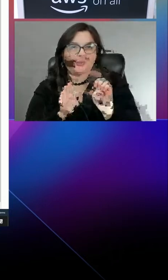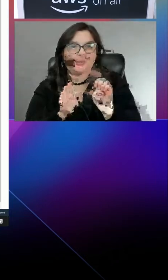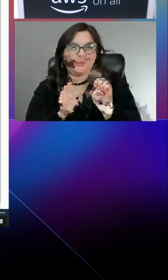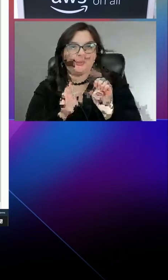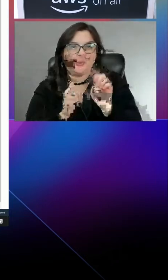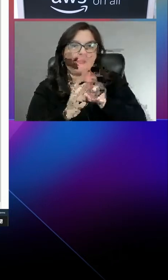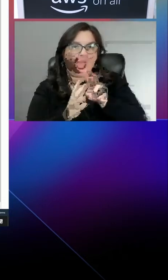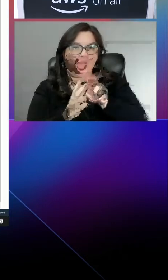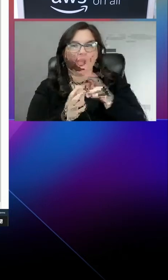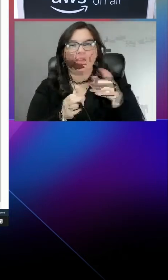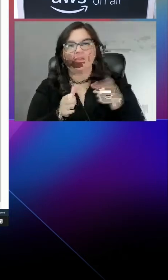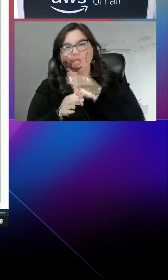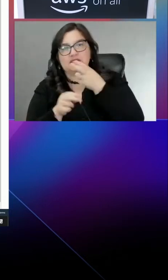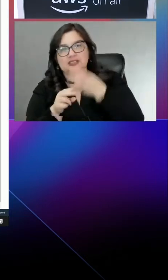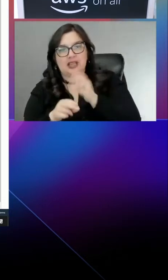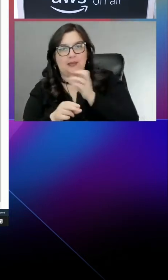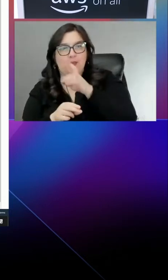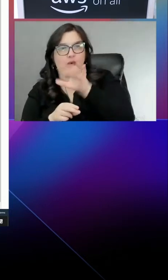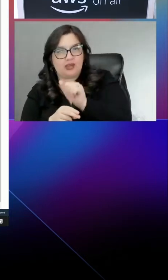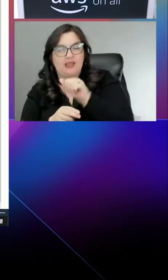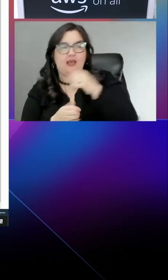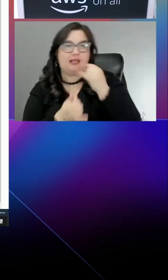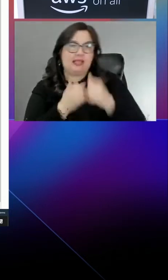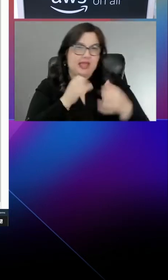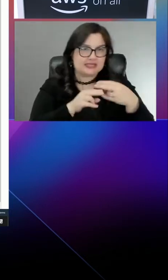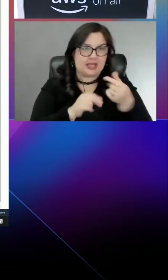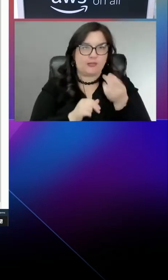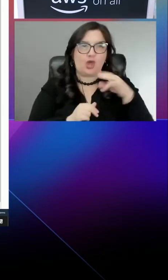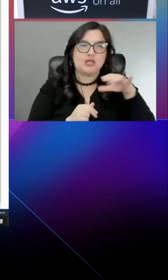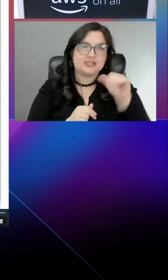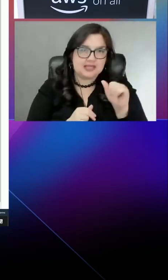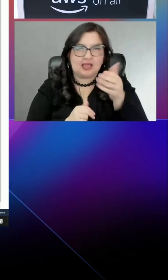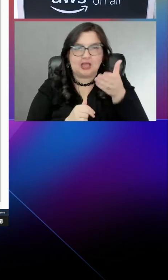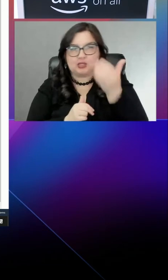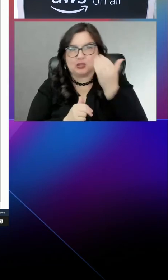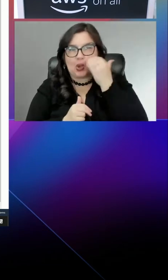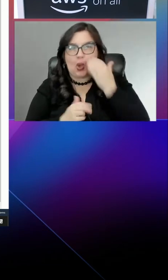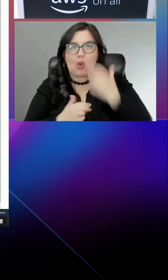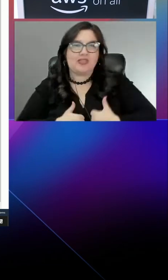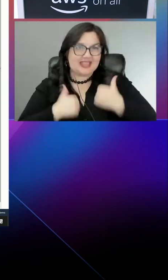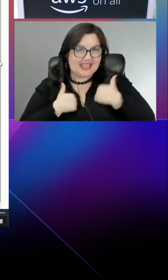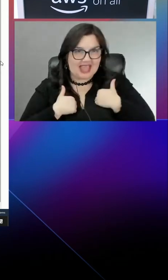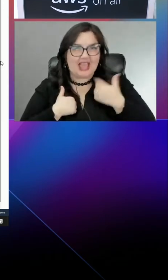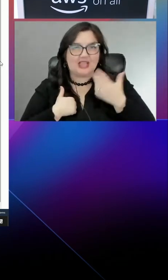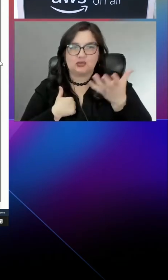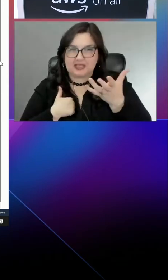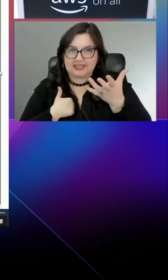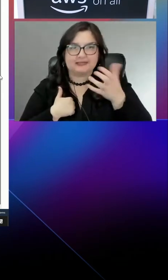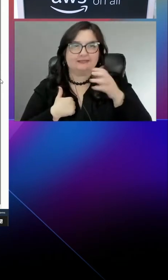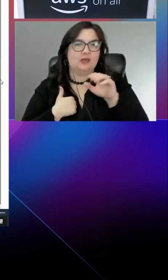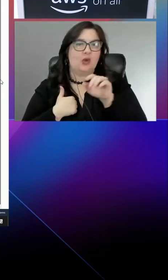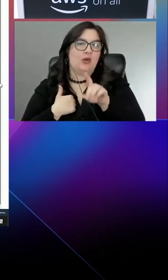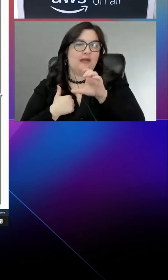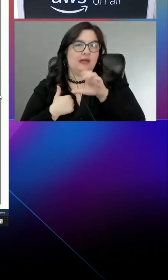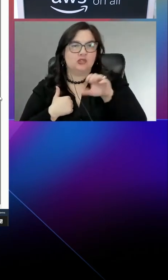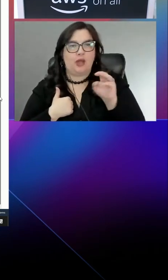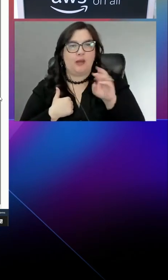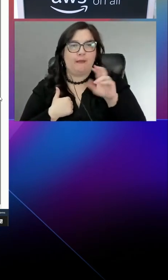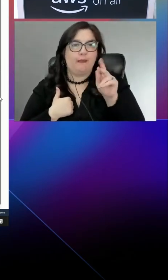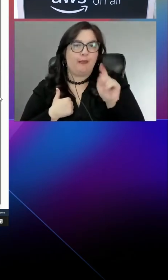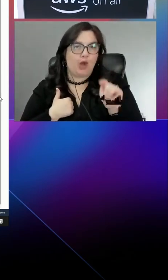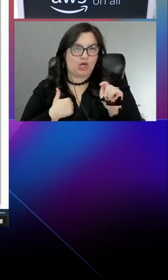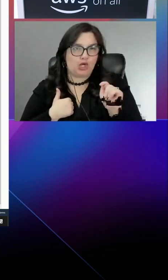Maria, and then if you look at, the address is 100 Market Street. So you can look at this example